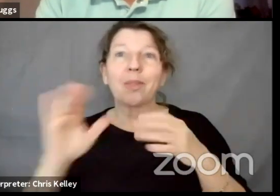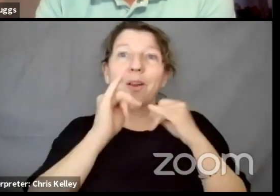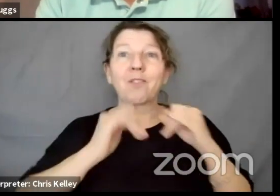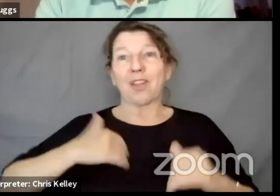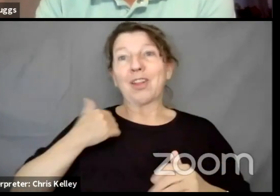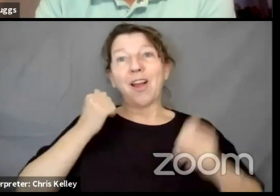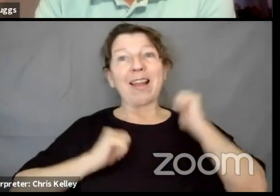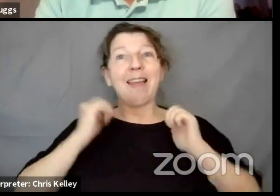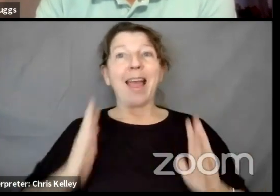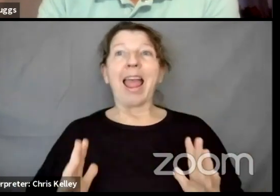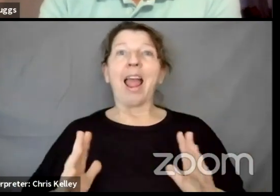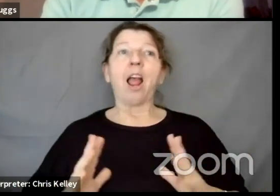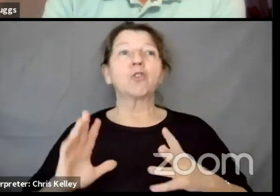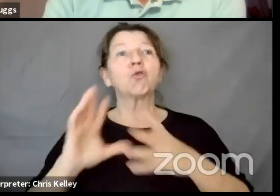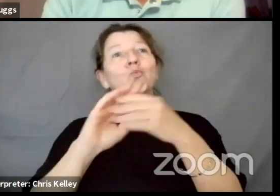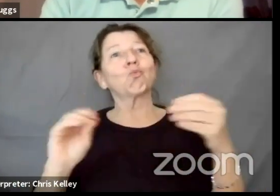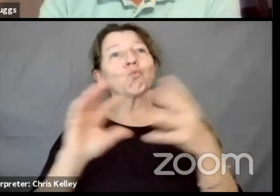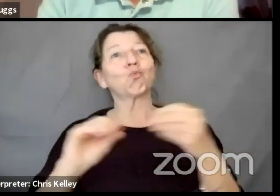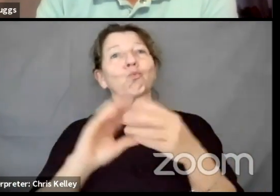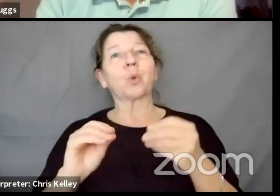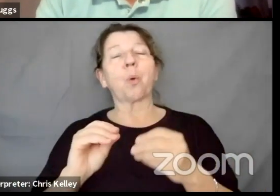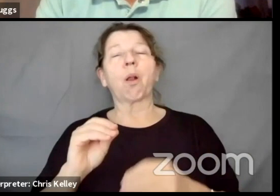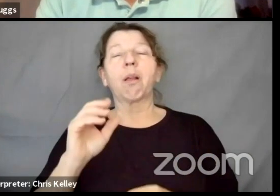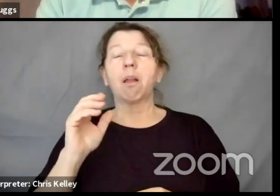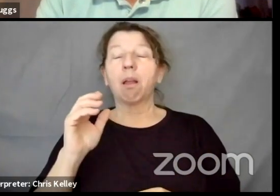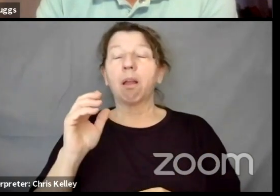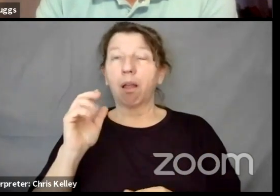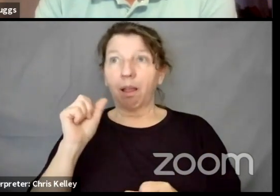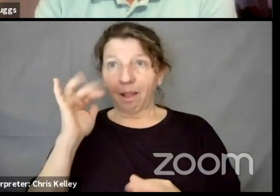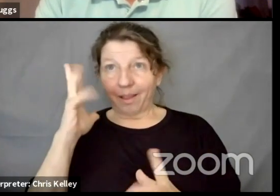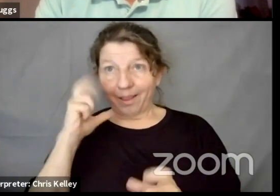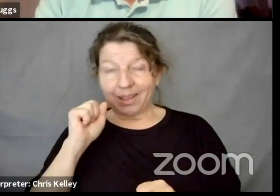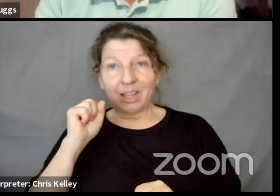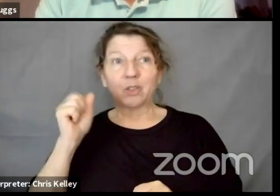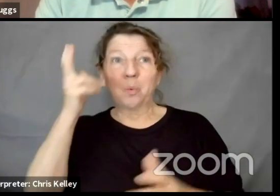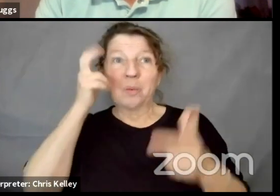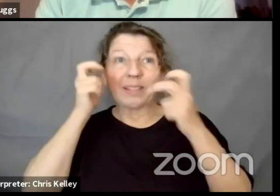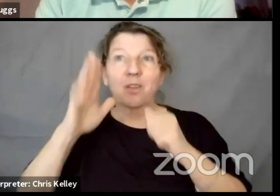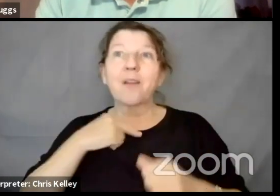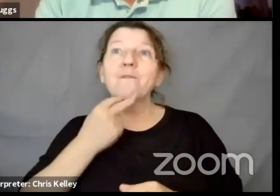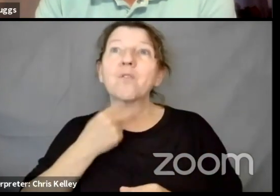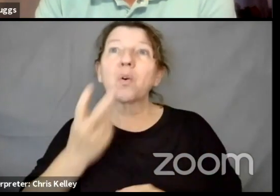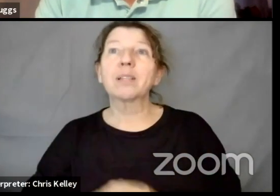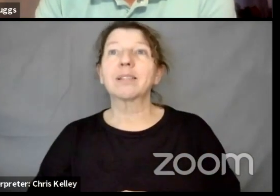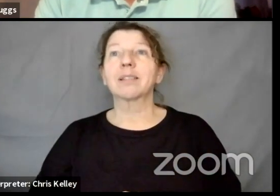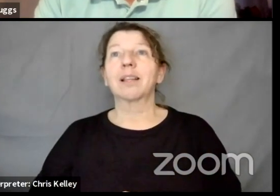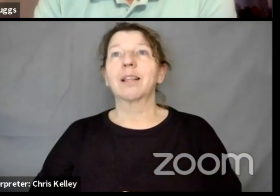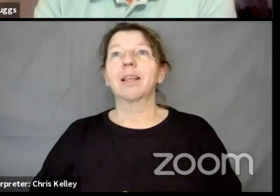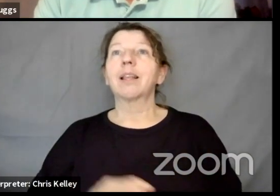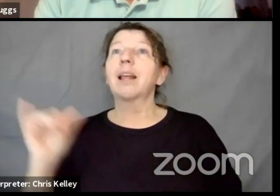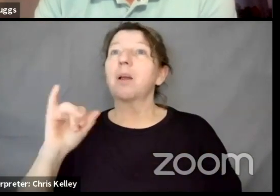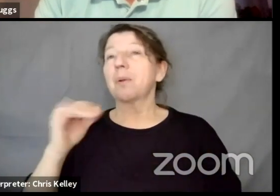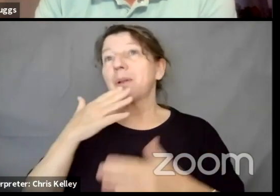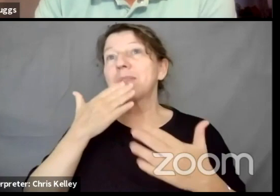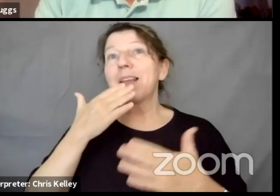actors, just amazing to hear their voices. And I wanna also appreciate